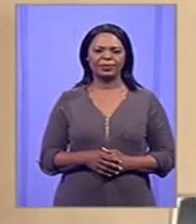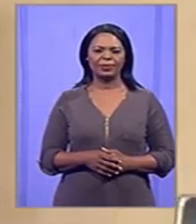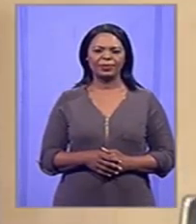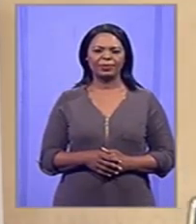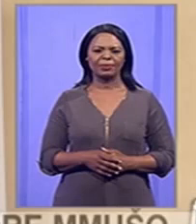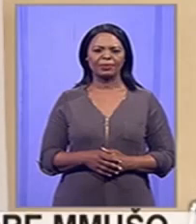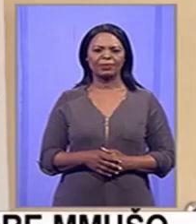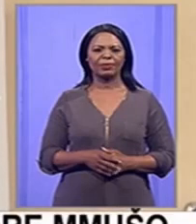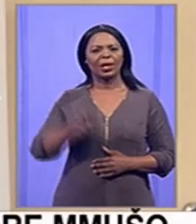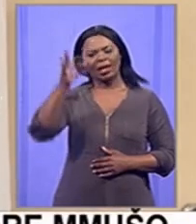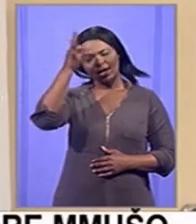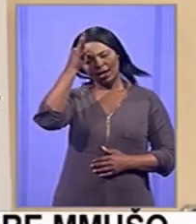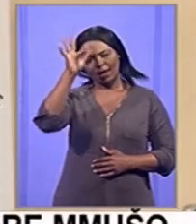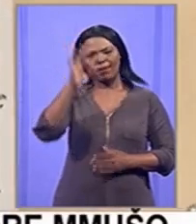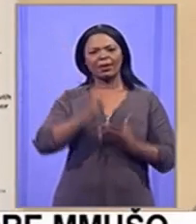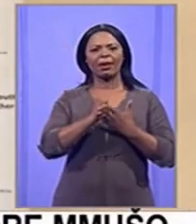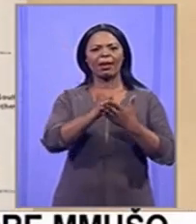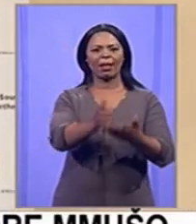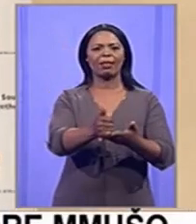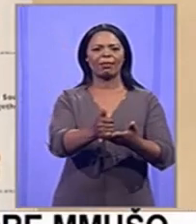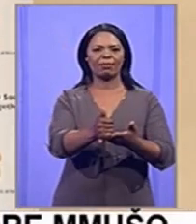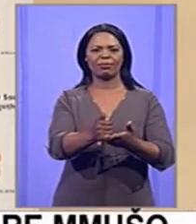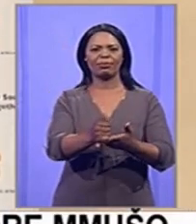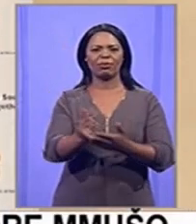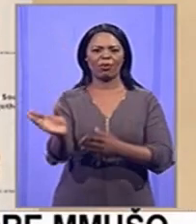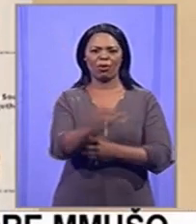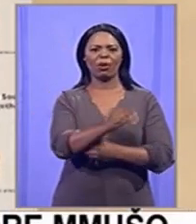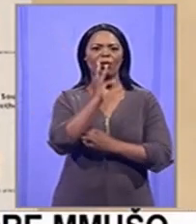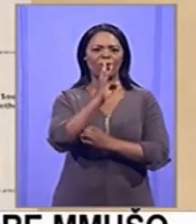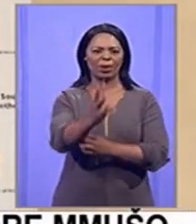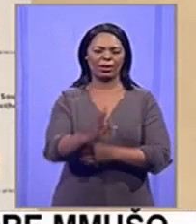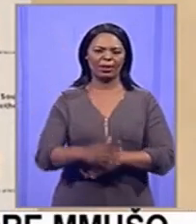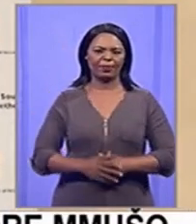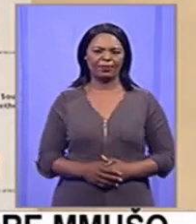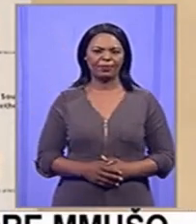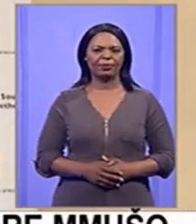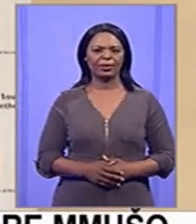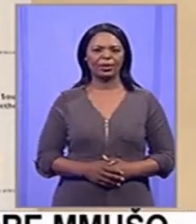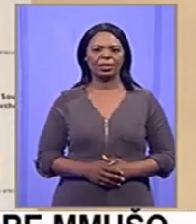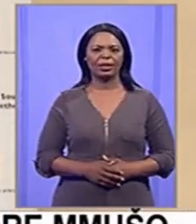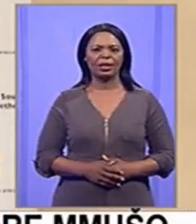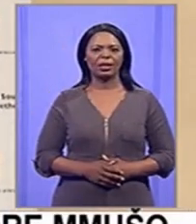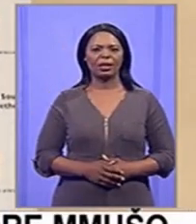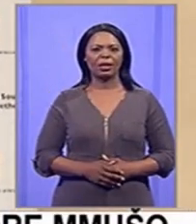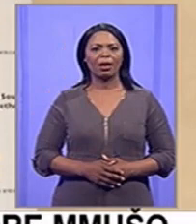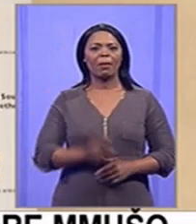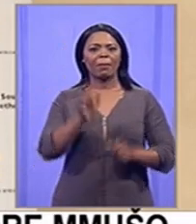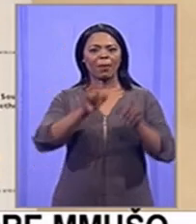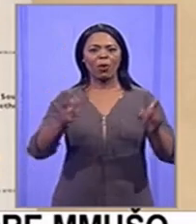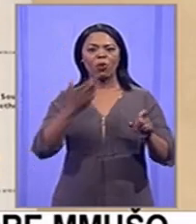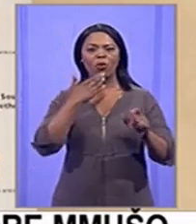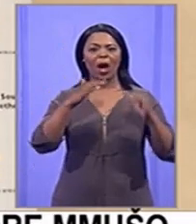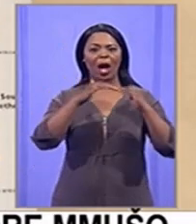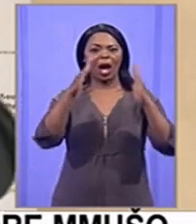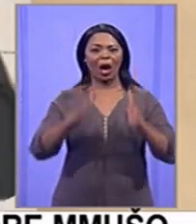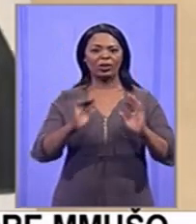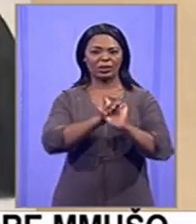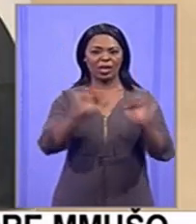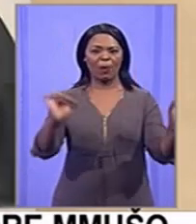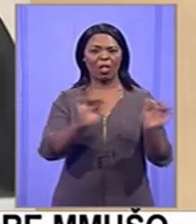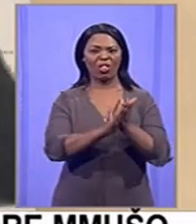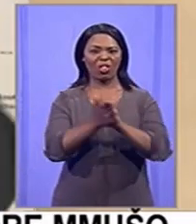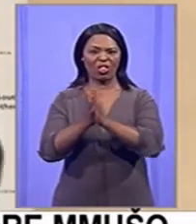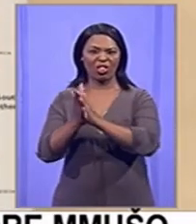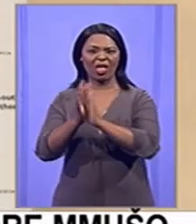Mmuso o tla thusa ka tsela tsohle. Lona ba lahlehetsweng ke dintlo, yes, re